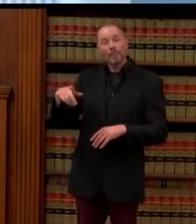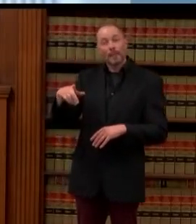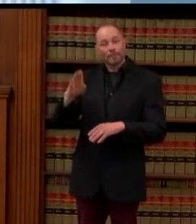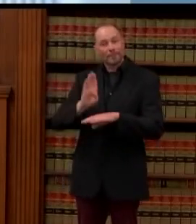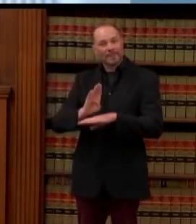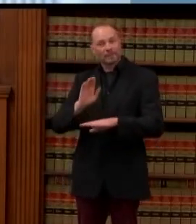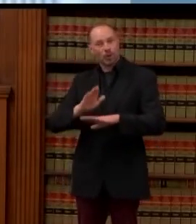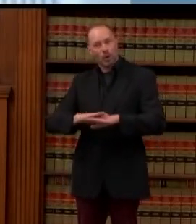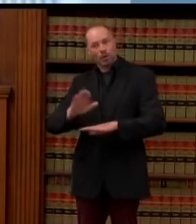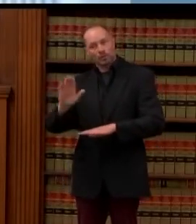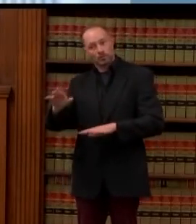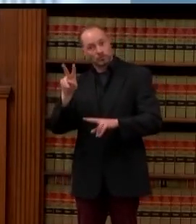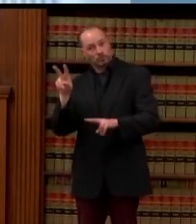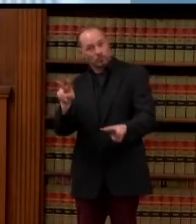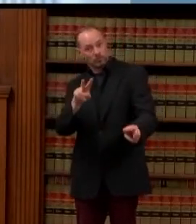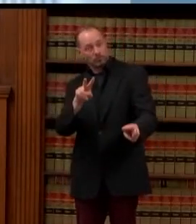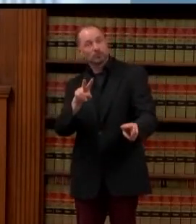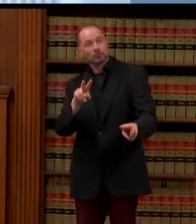country, we need to